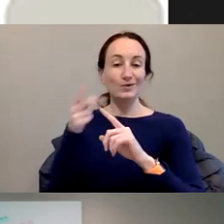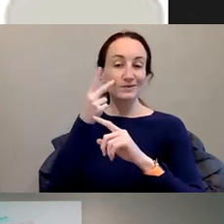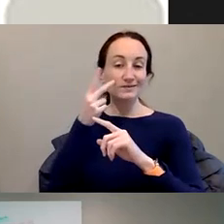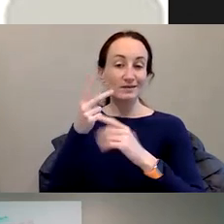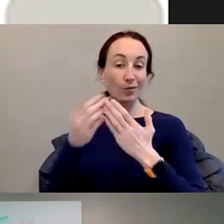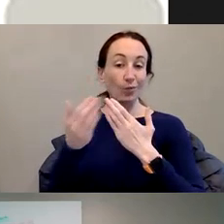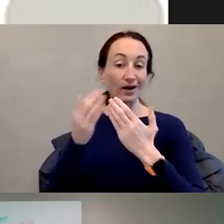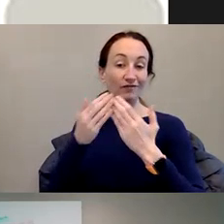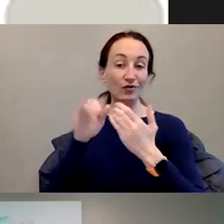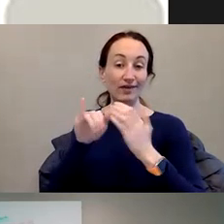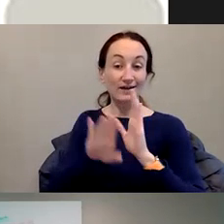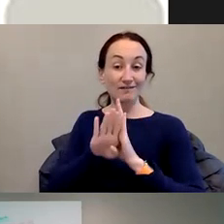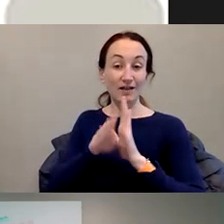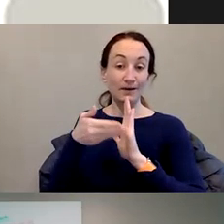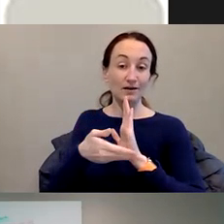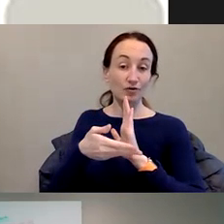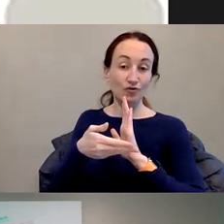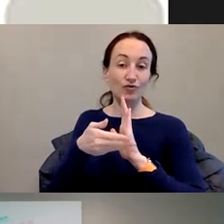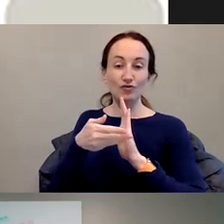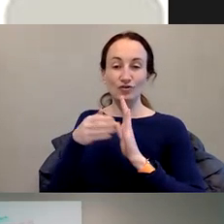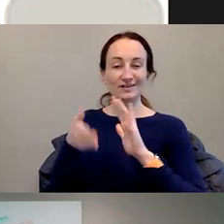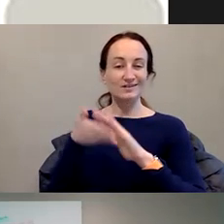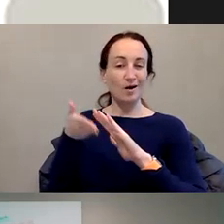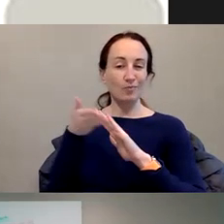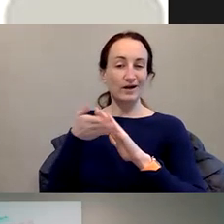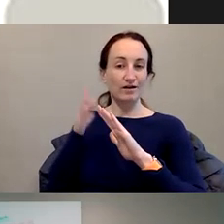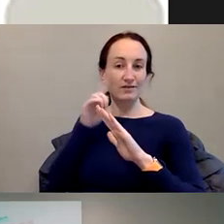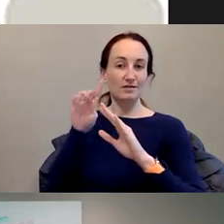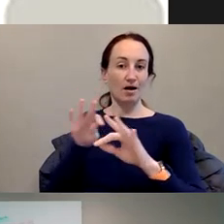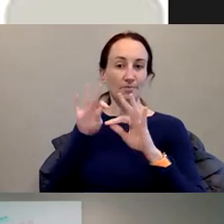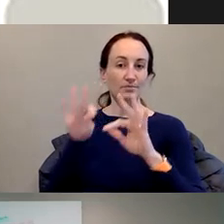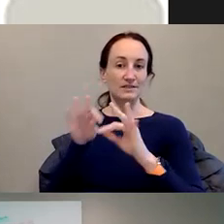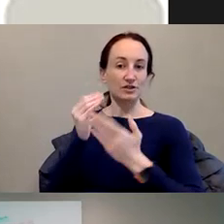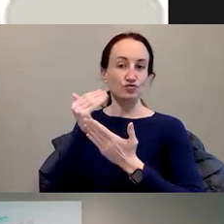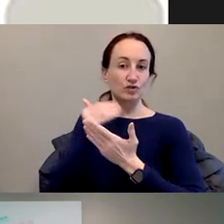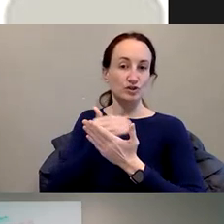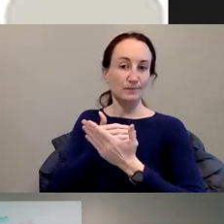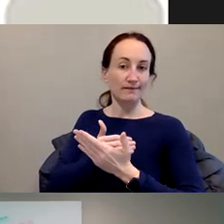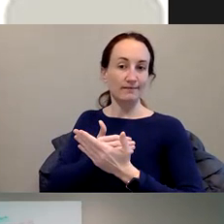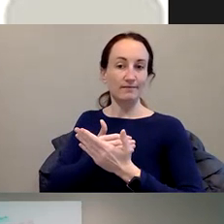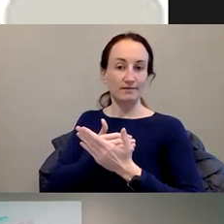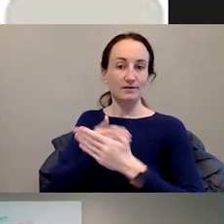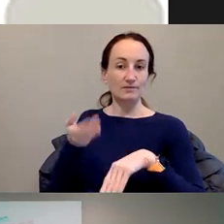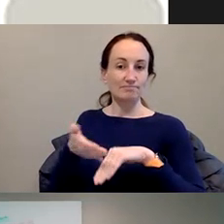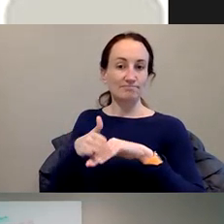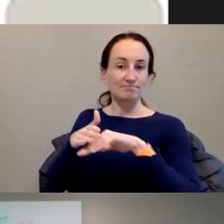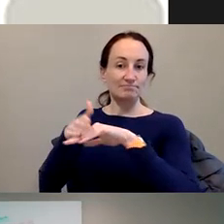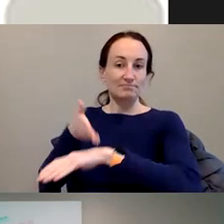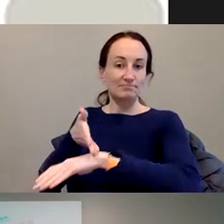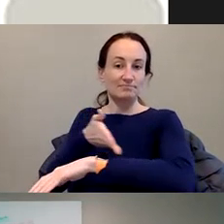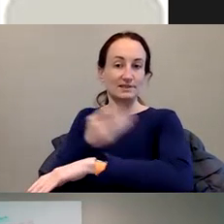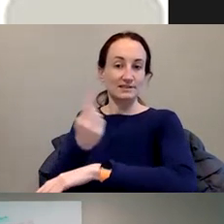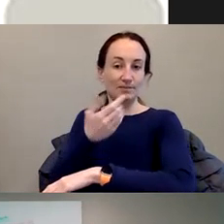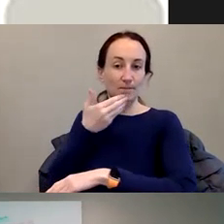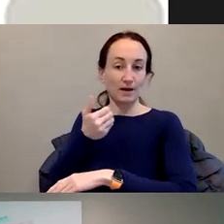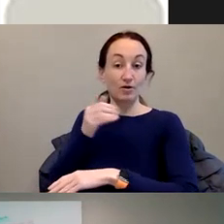whatever that I'm developing here kind of is operating on this optimization regime. I try to get something better. But if you say